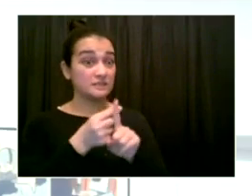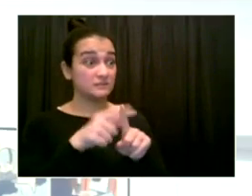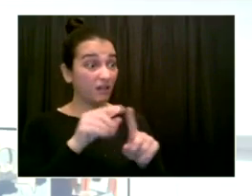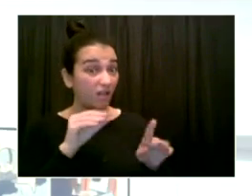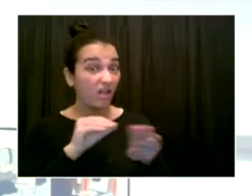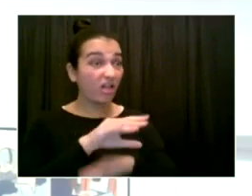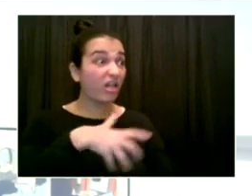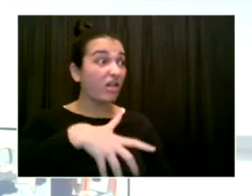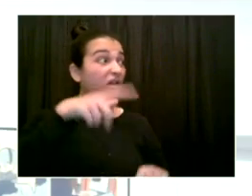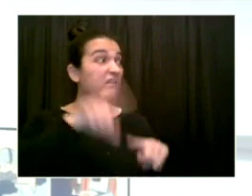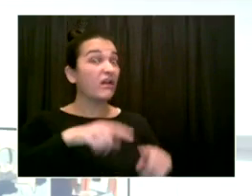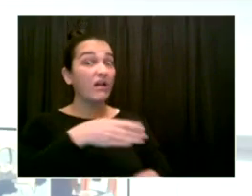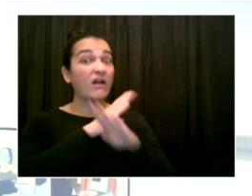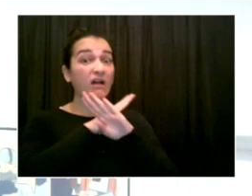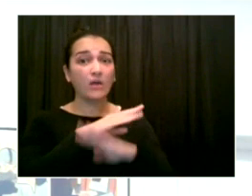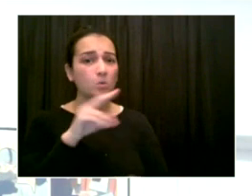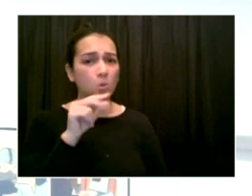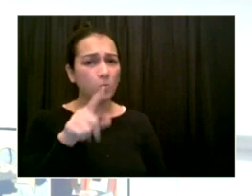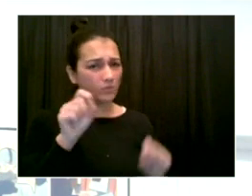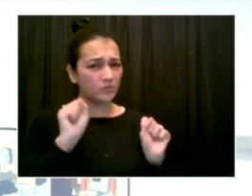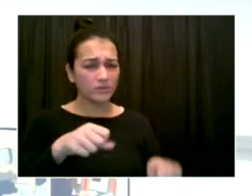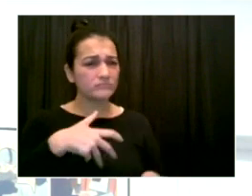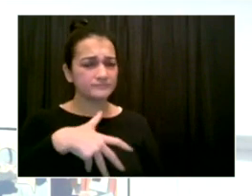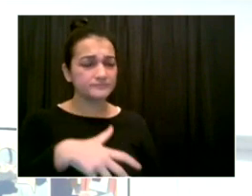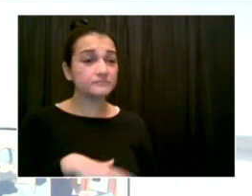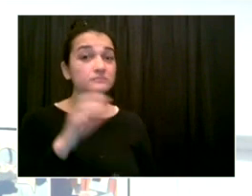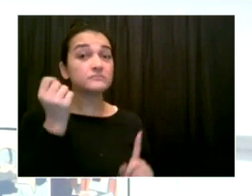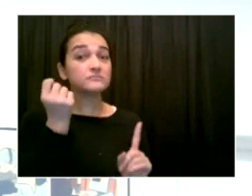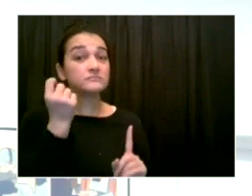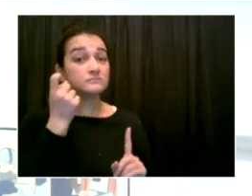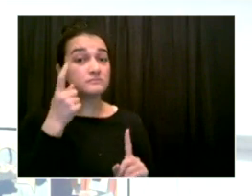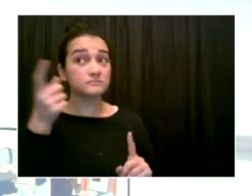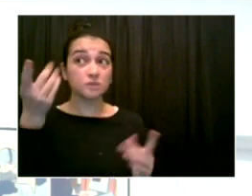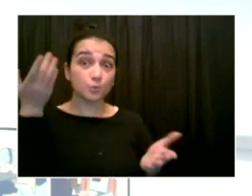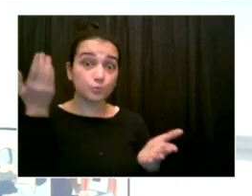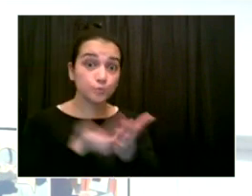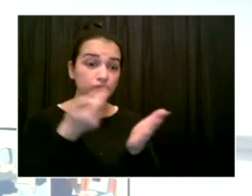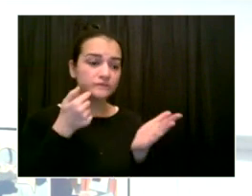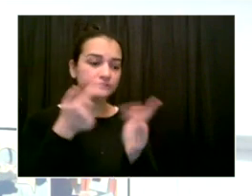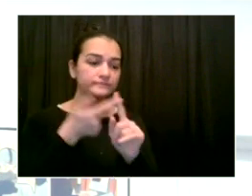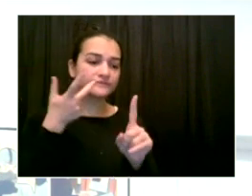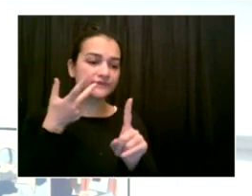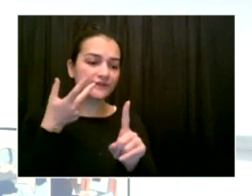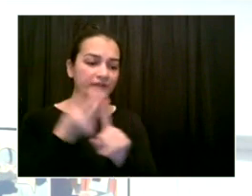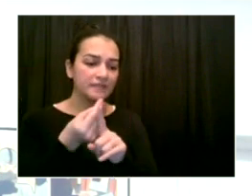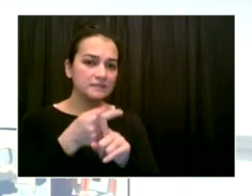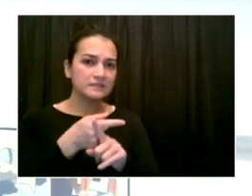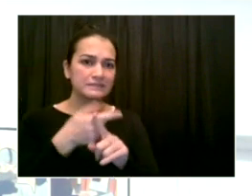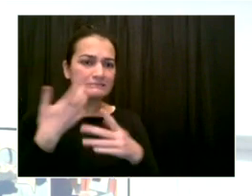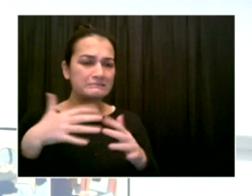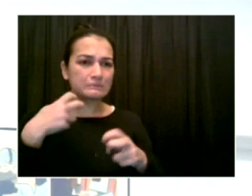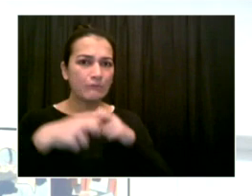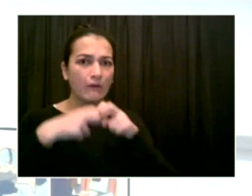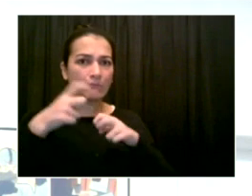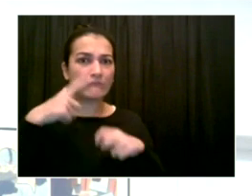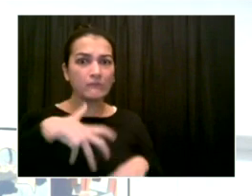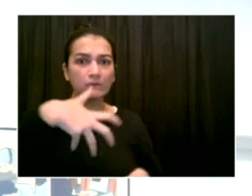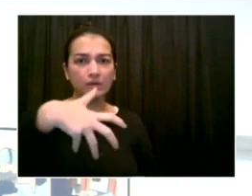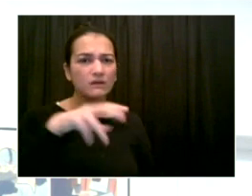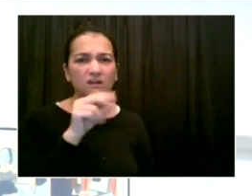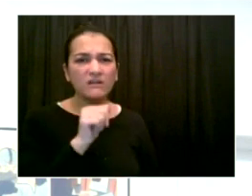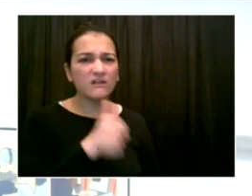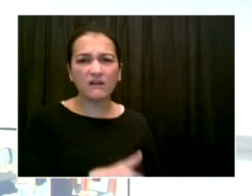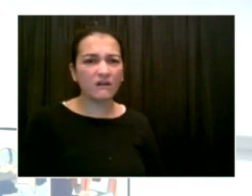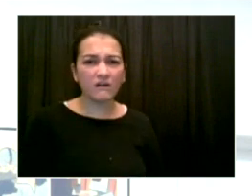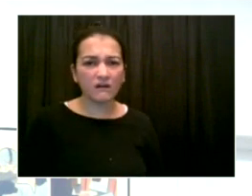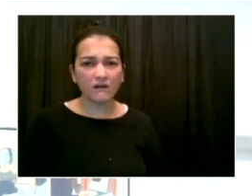a person's fertility. And in fact, thousands of people have safely become pregnant after getting their COVID-19 vaccines.